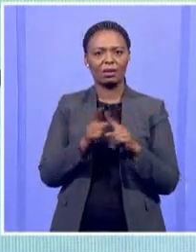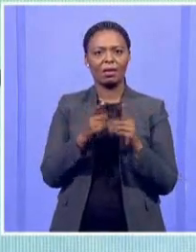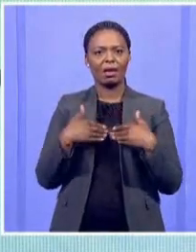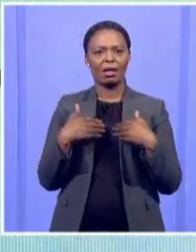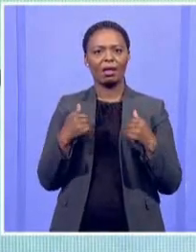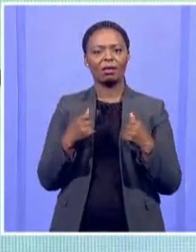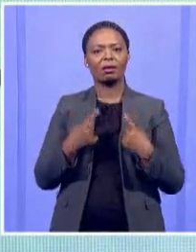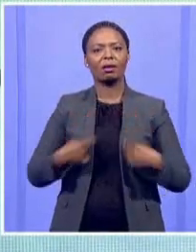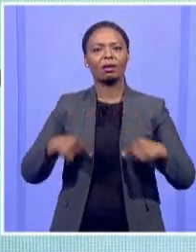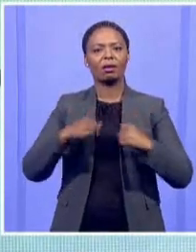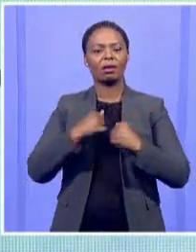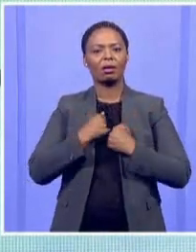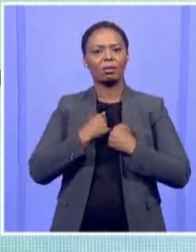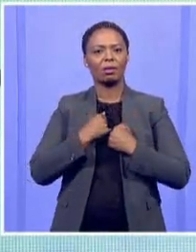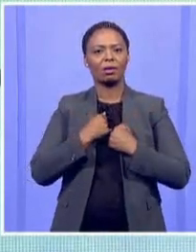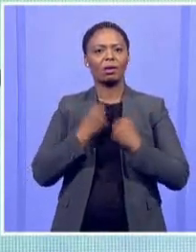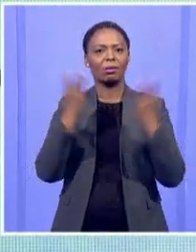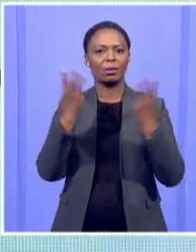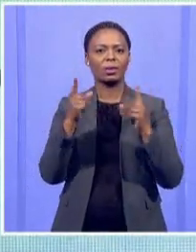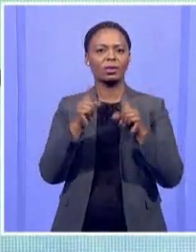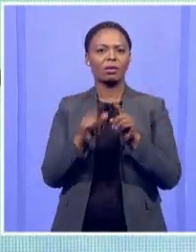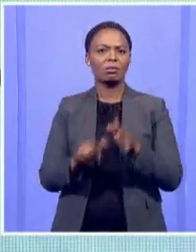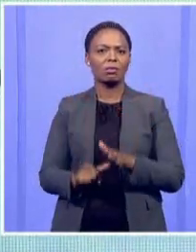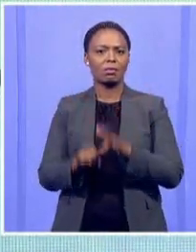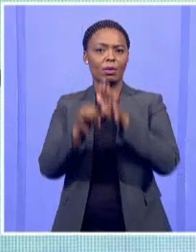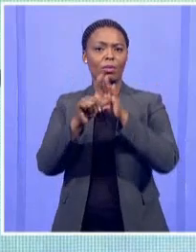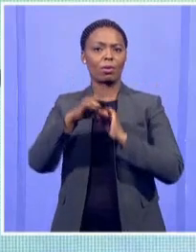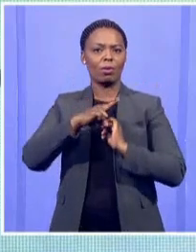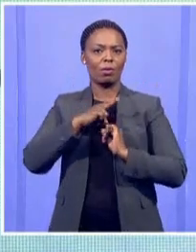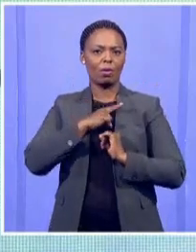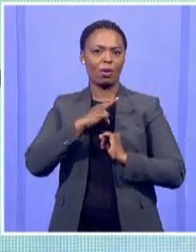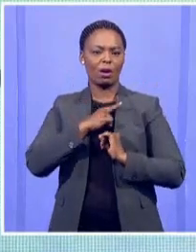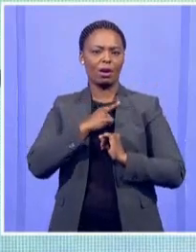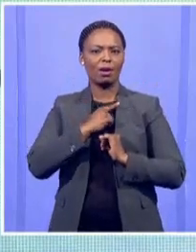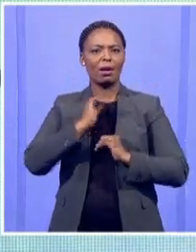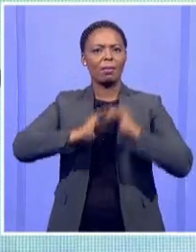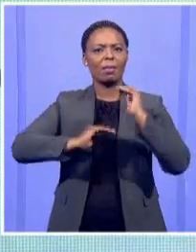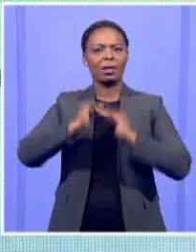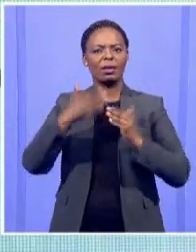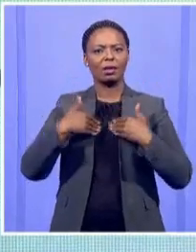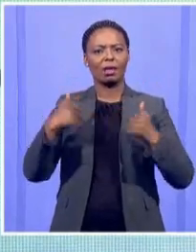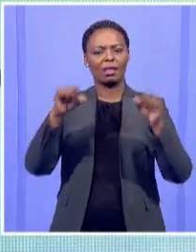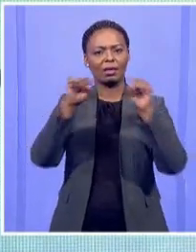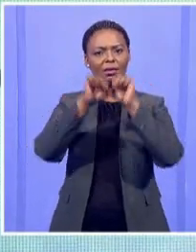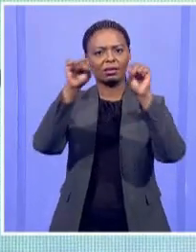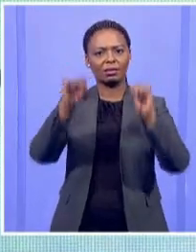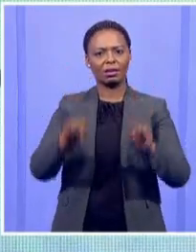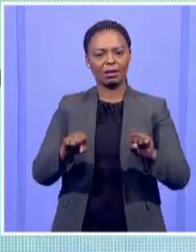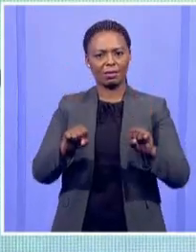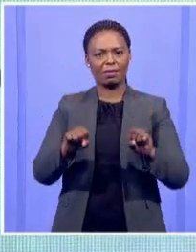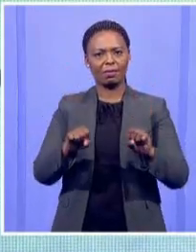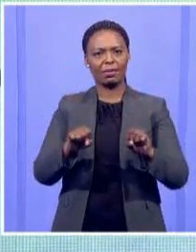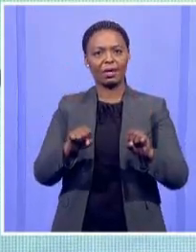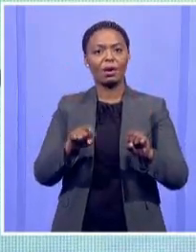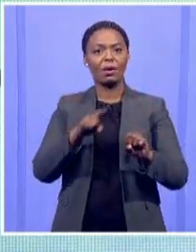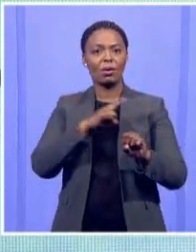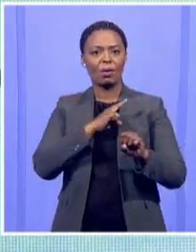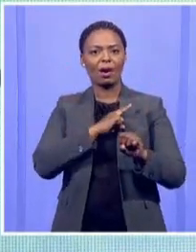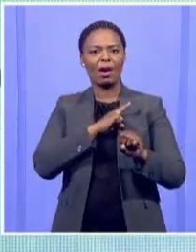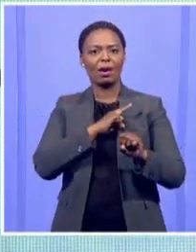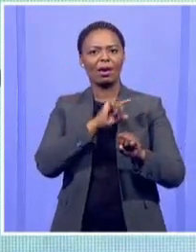as very fundamental in building a health system with capacity, which is